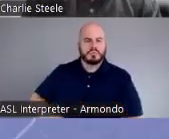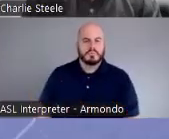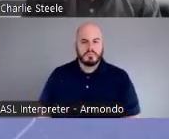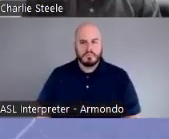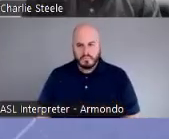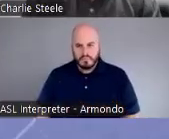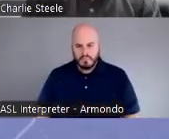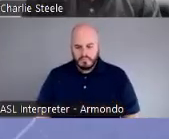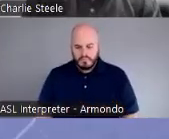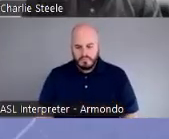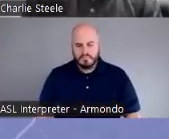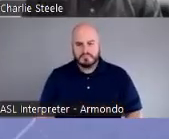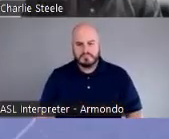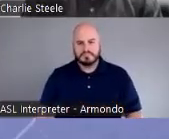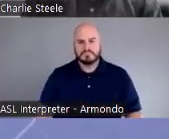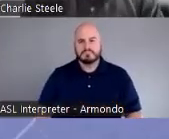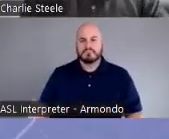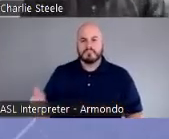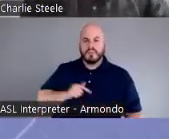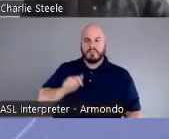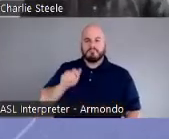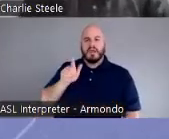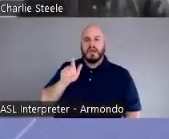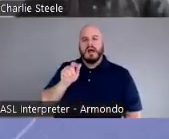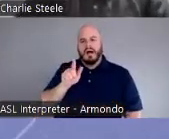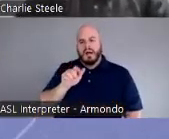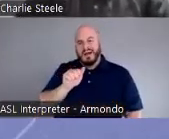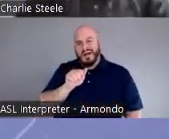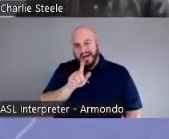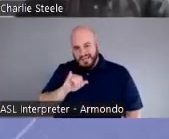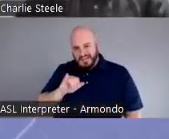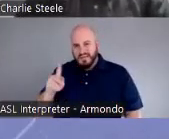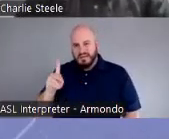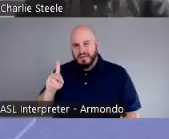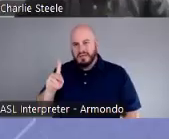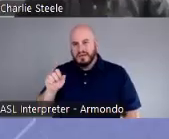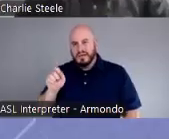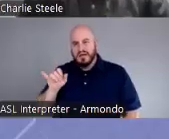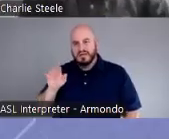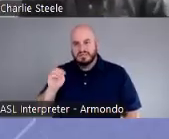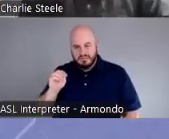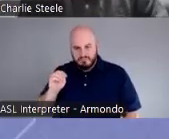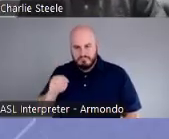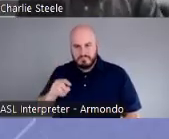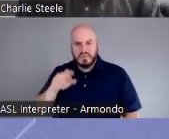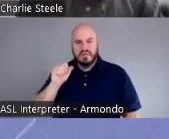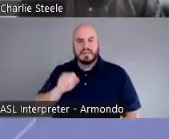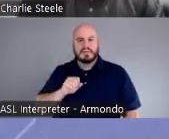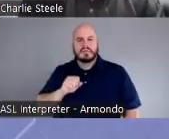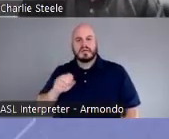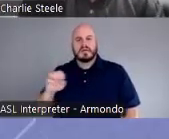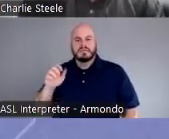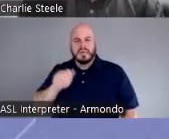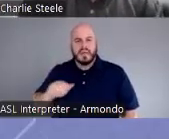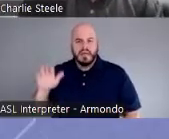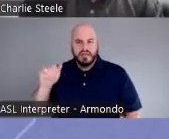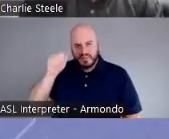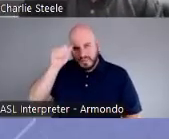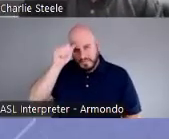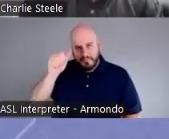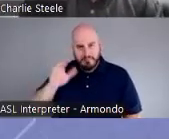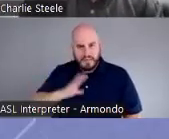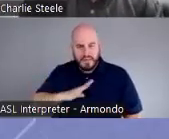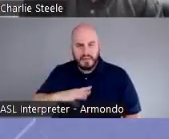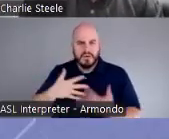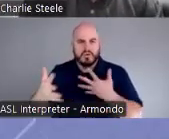Okay, so this is Ali Kasim again, a South Asian male wearing a gray suit. So let's go. I want to